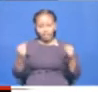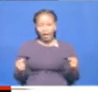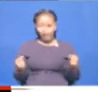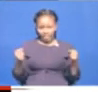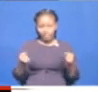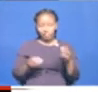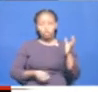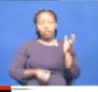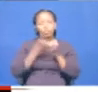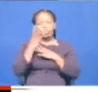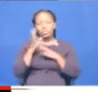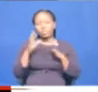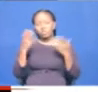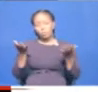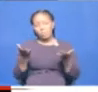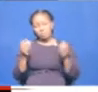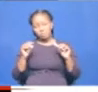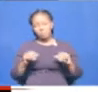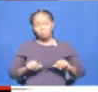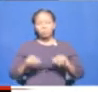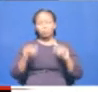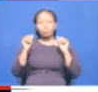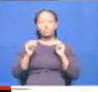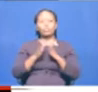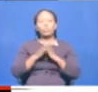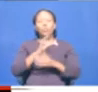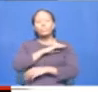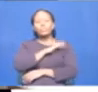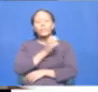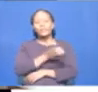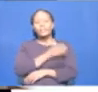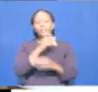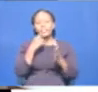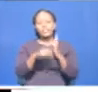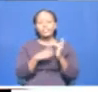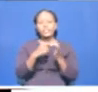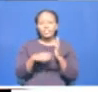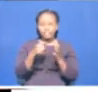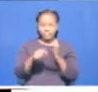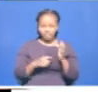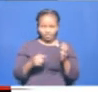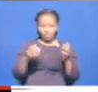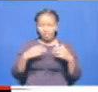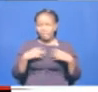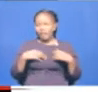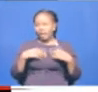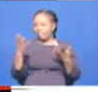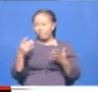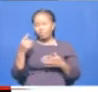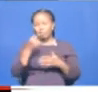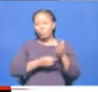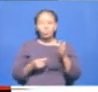create or to maintain that energy within our industry. With the rising cost of materials,